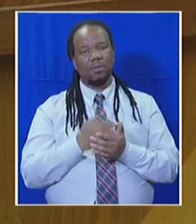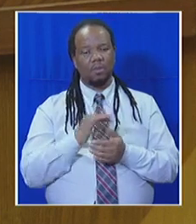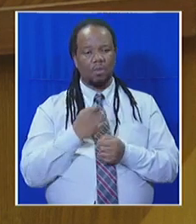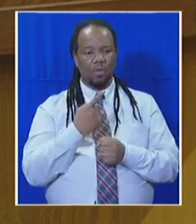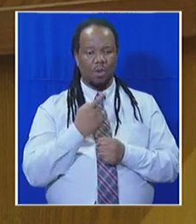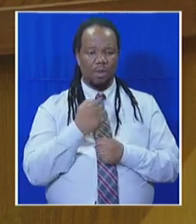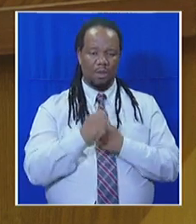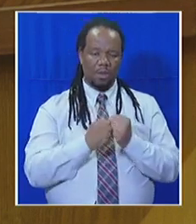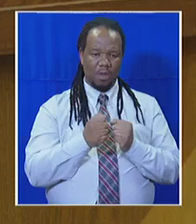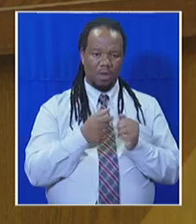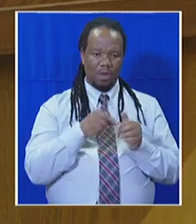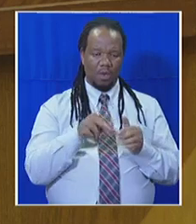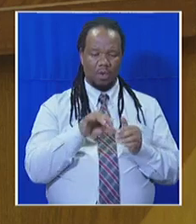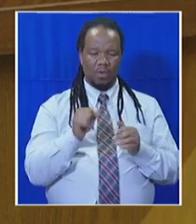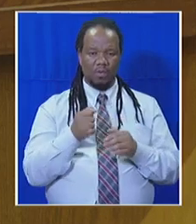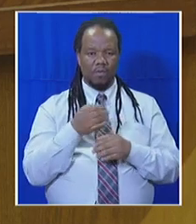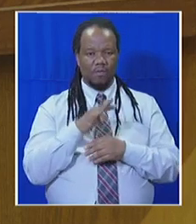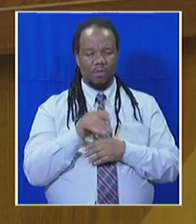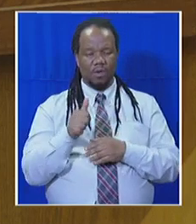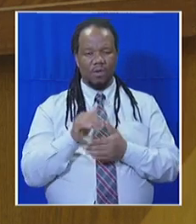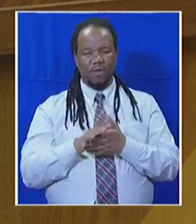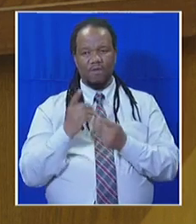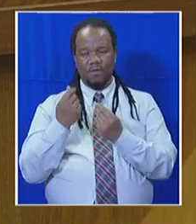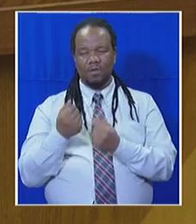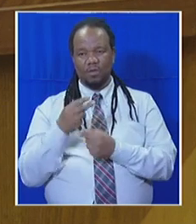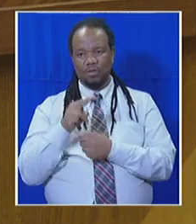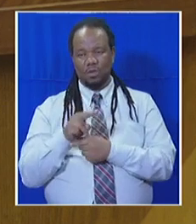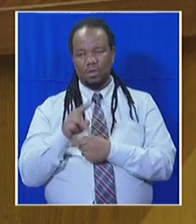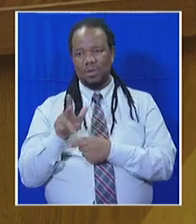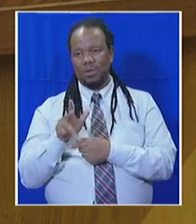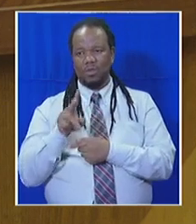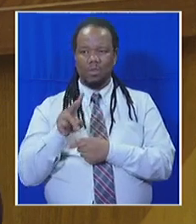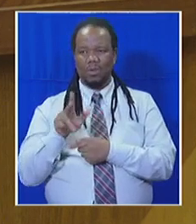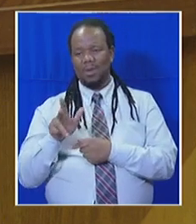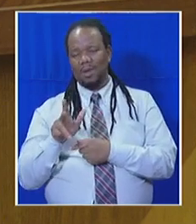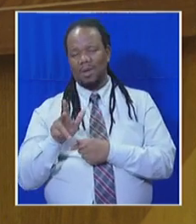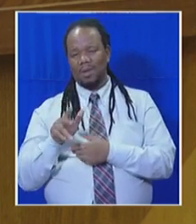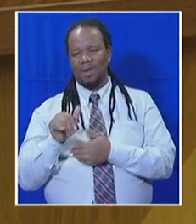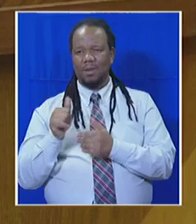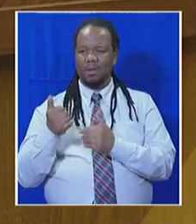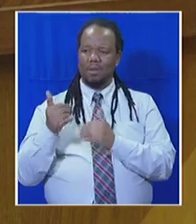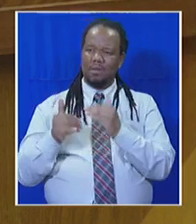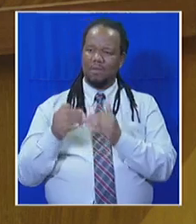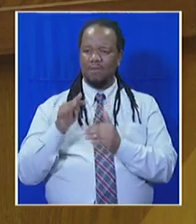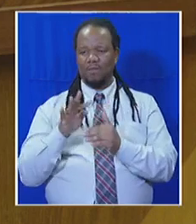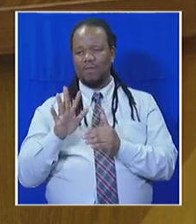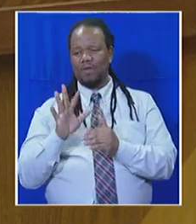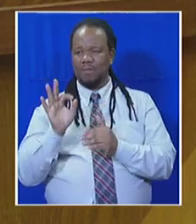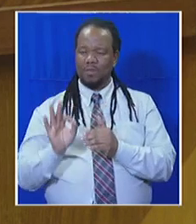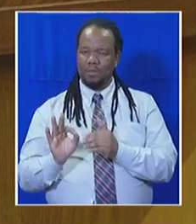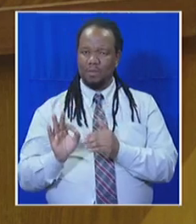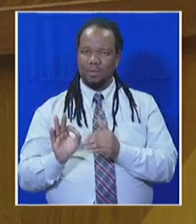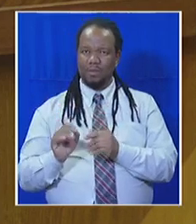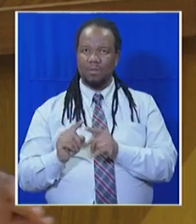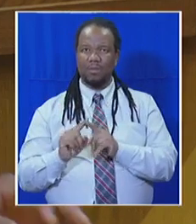then following financial year, which is 2018-2019, it's going to come down to about 45%. Ufumanisa ukuthi azikho